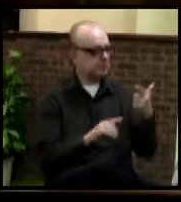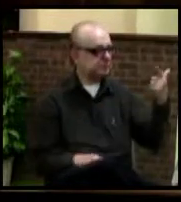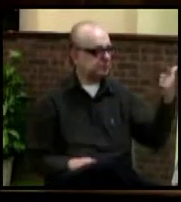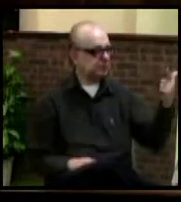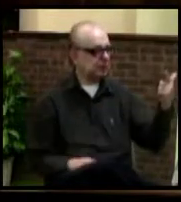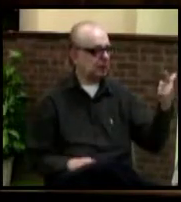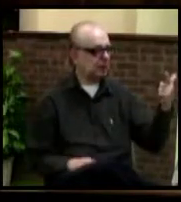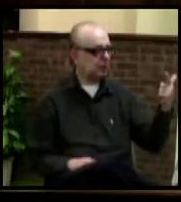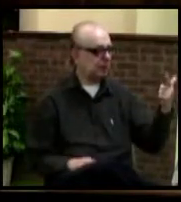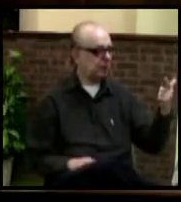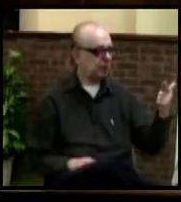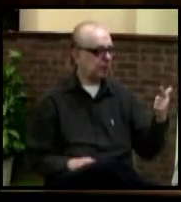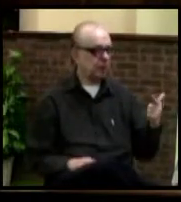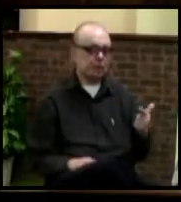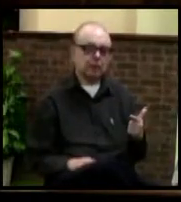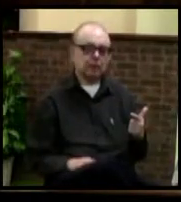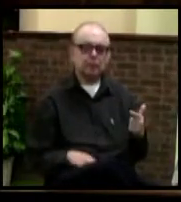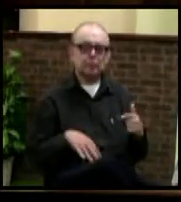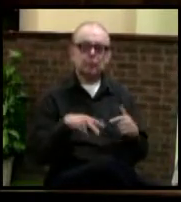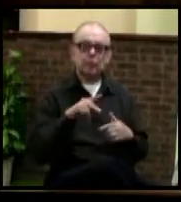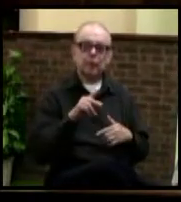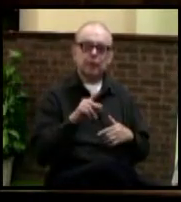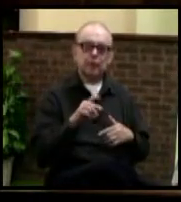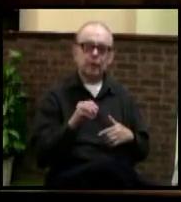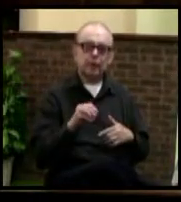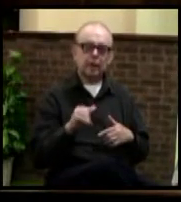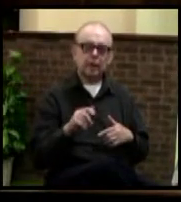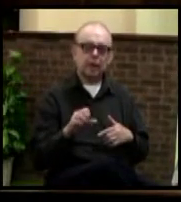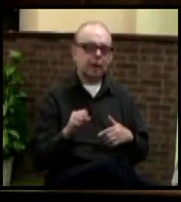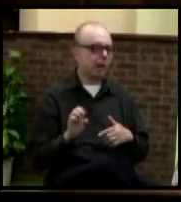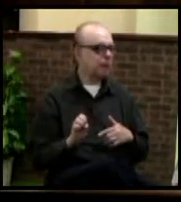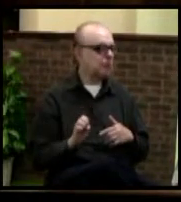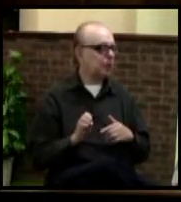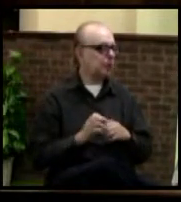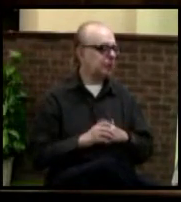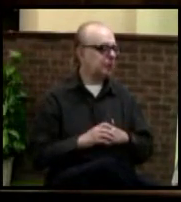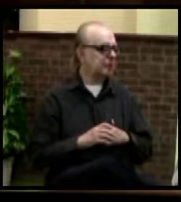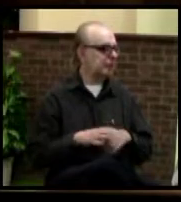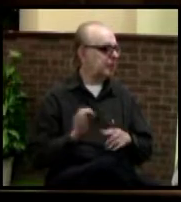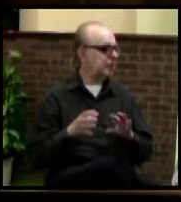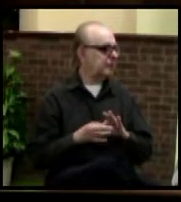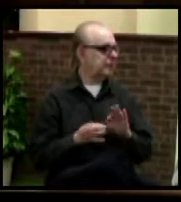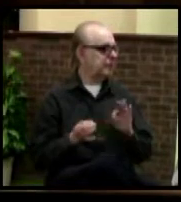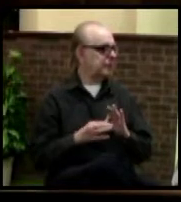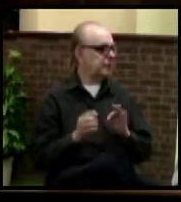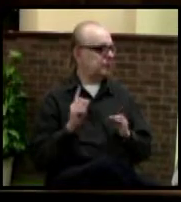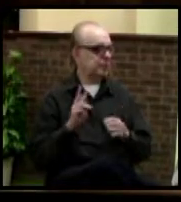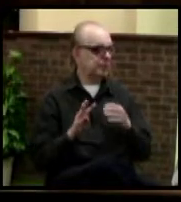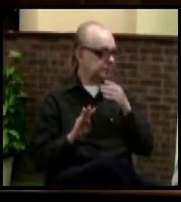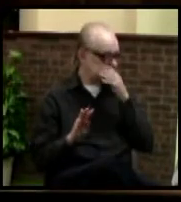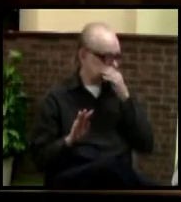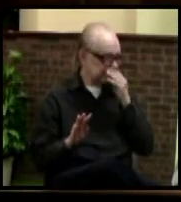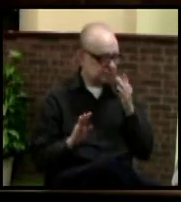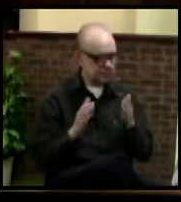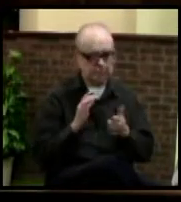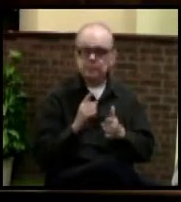Number two, it's called poise, okay? And it's found actually in verse 4 and the first part of